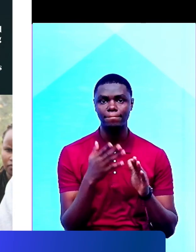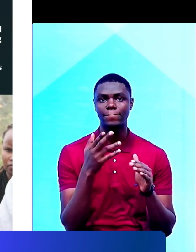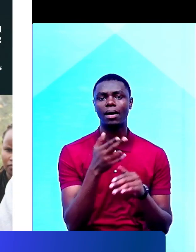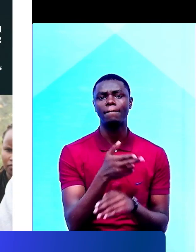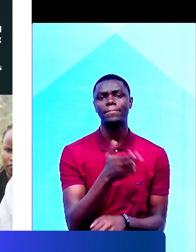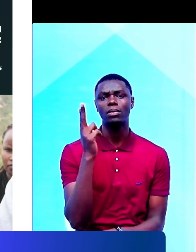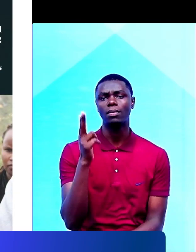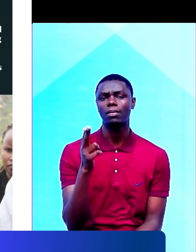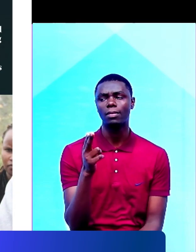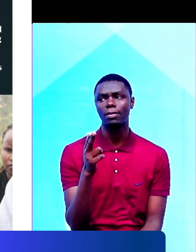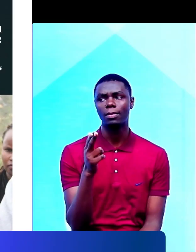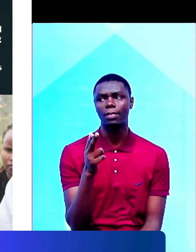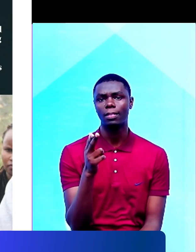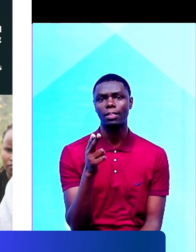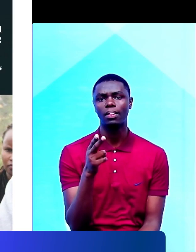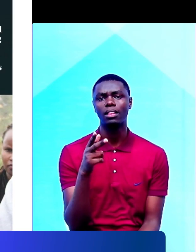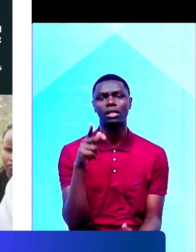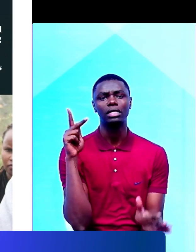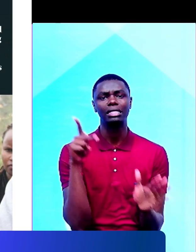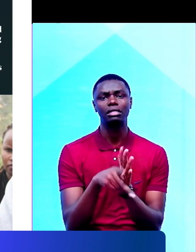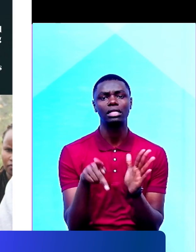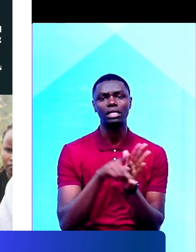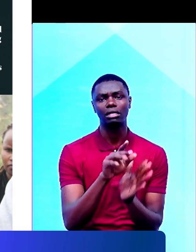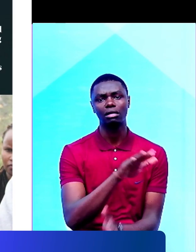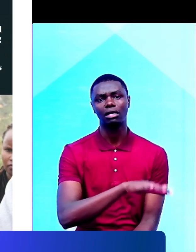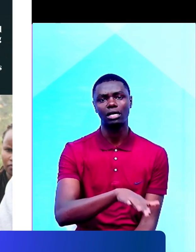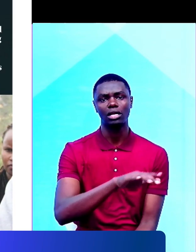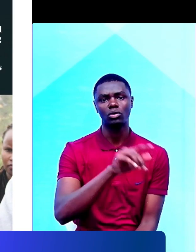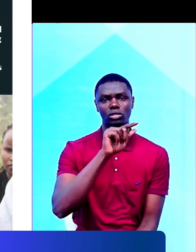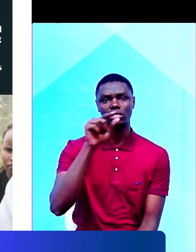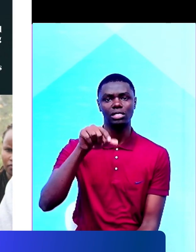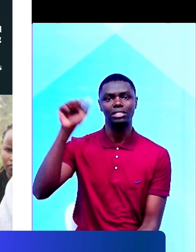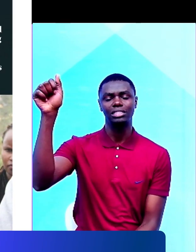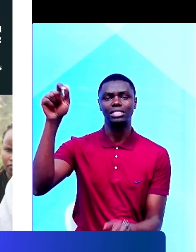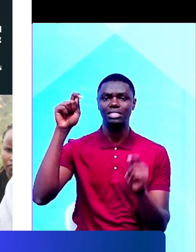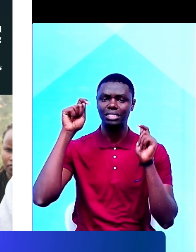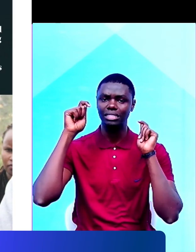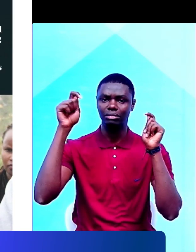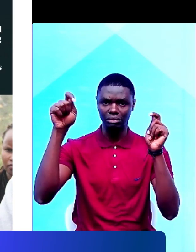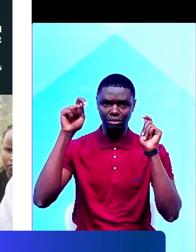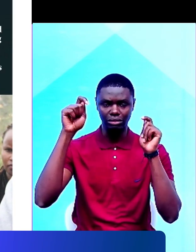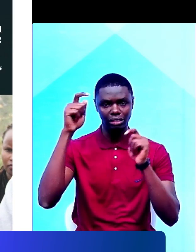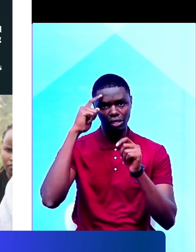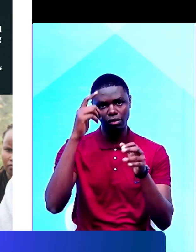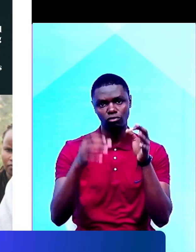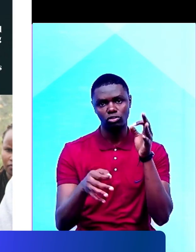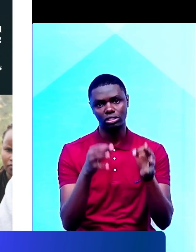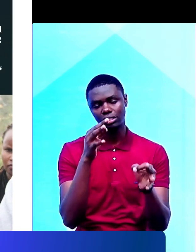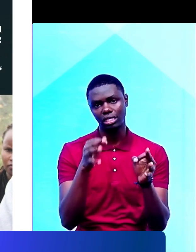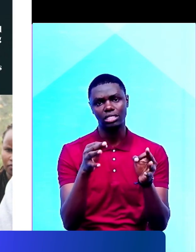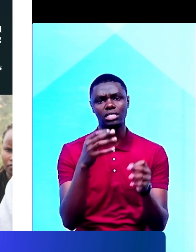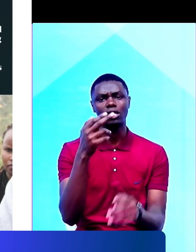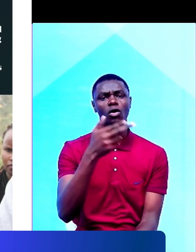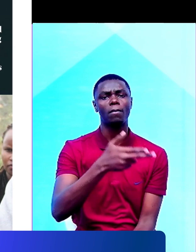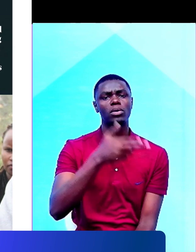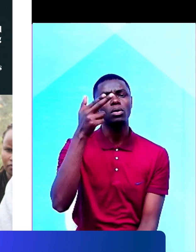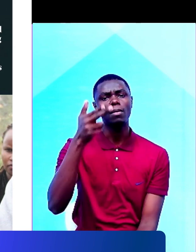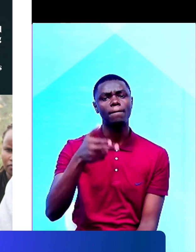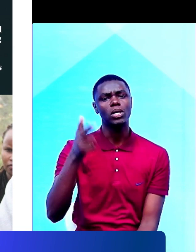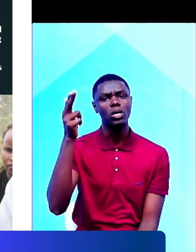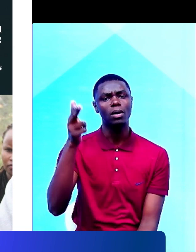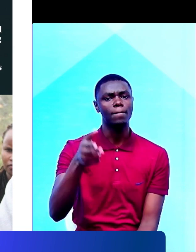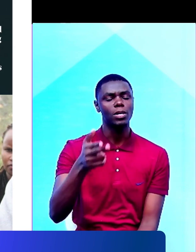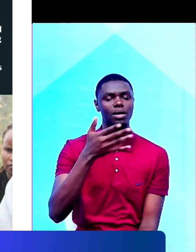executioning grounds as Gen Z marched unarmed for justice. Bullets answered their